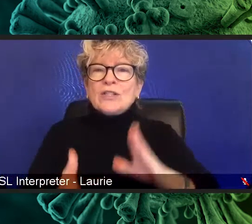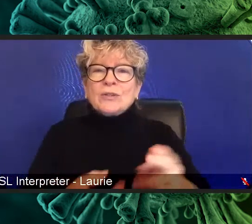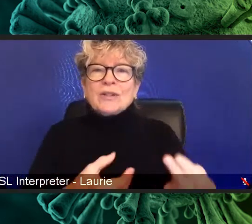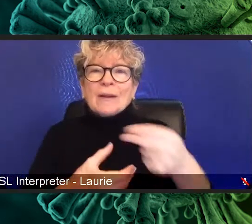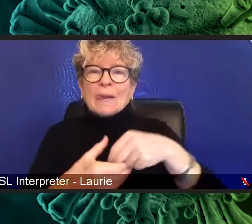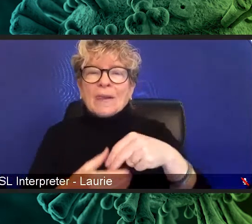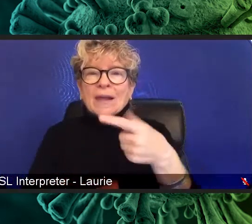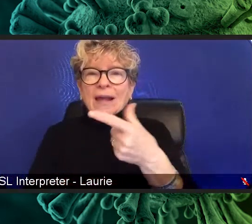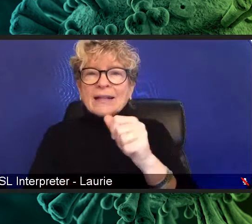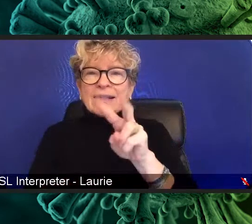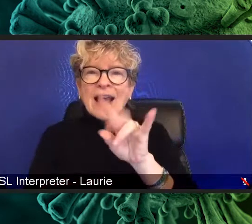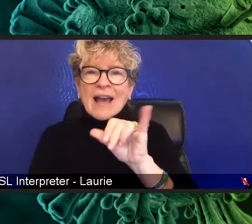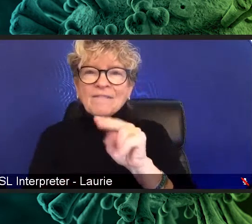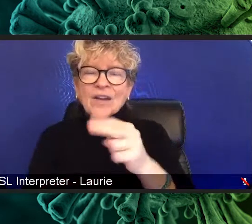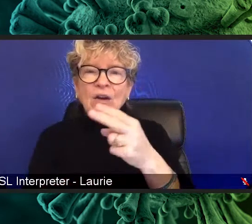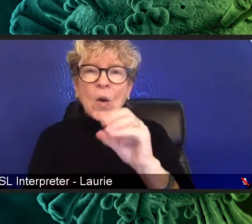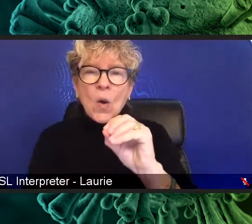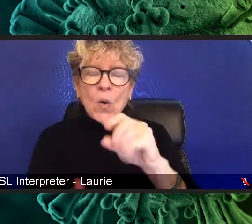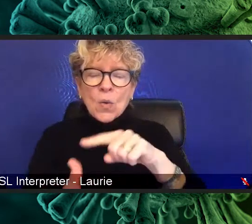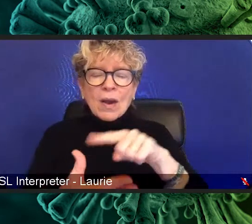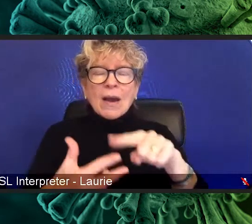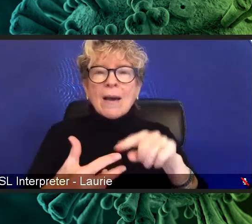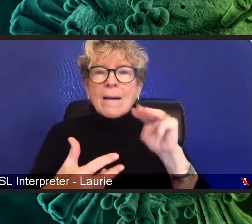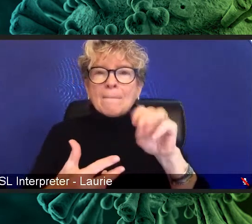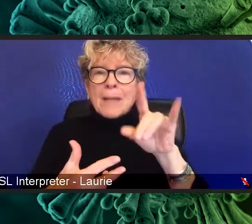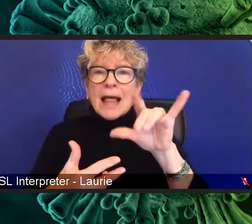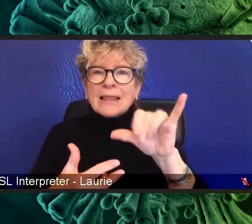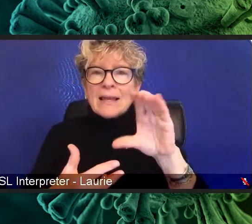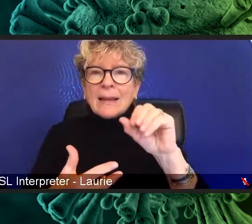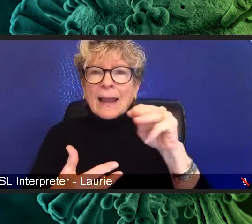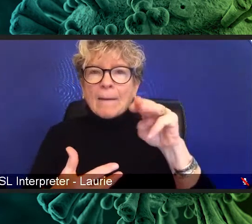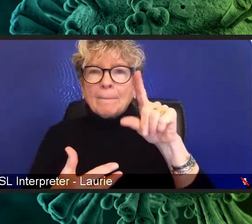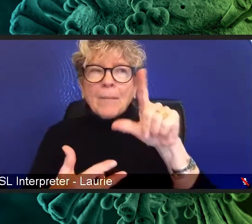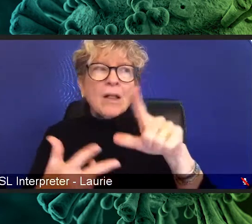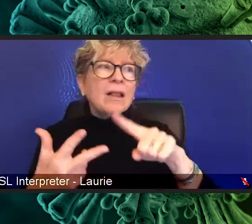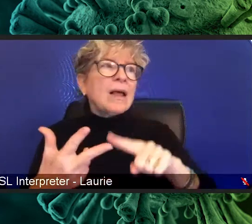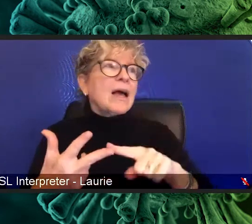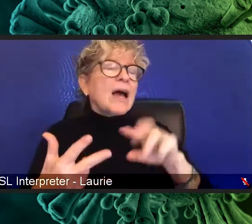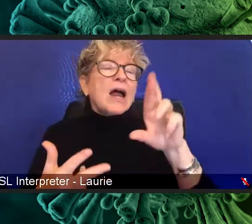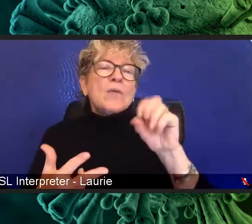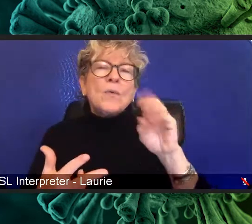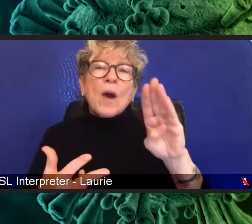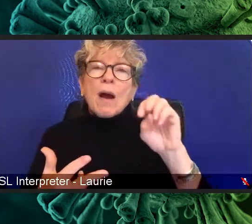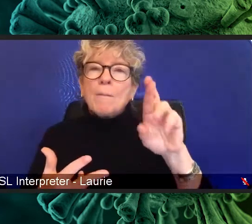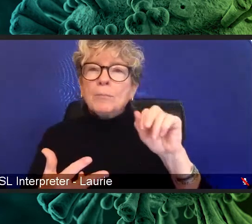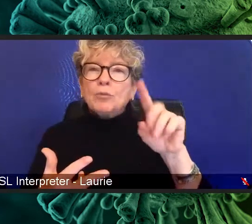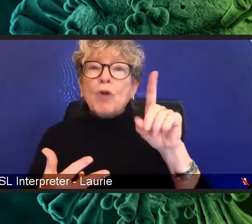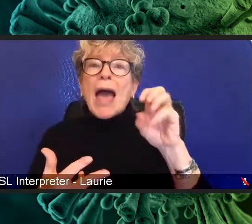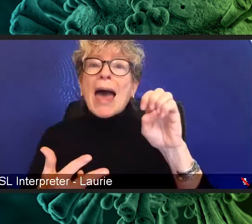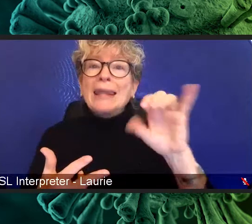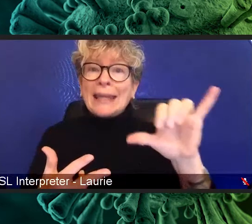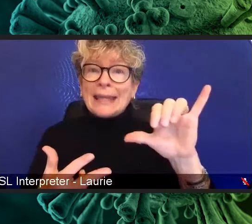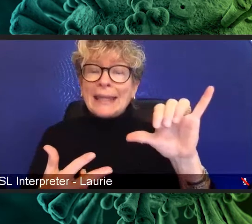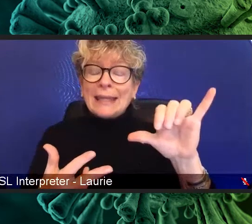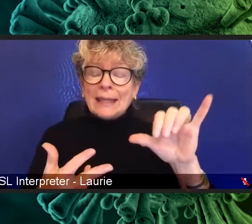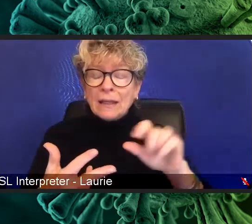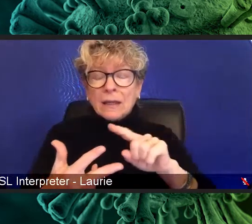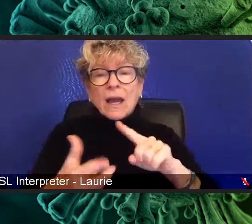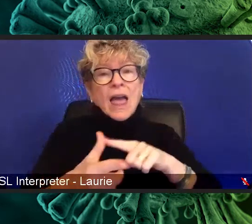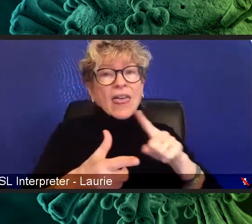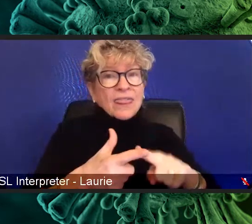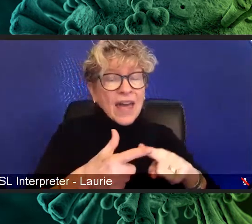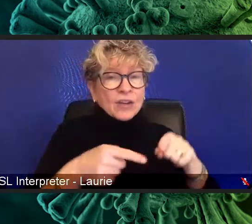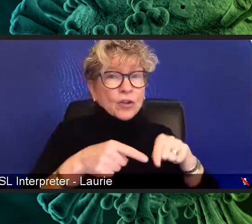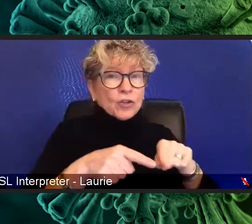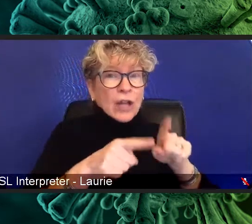Gavin Ha, Melody Campbell, and Rob Bradley. Later in the program, during our COVID corner,